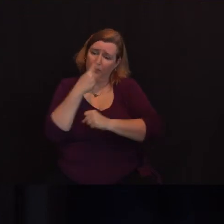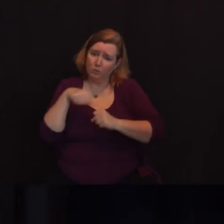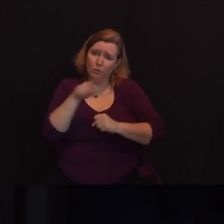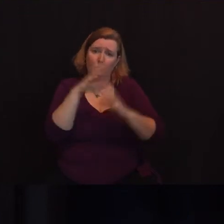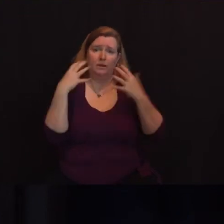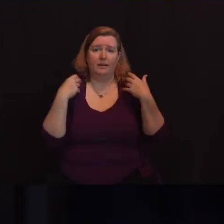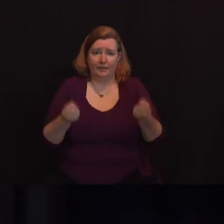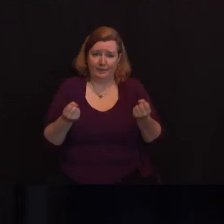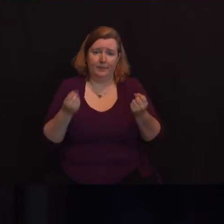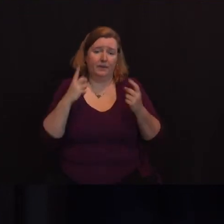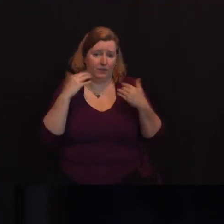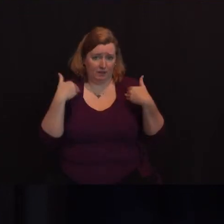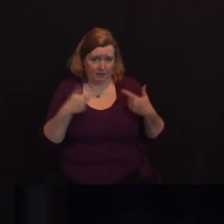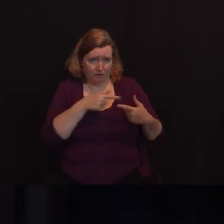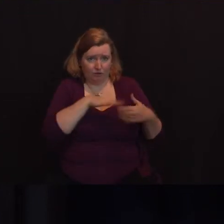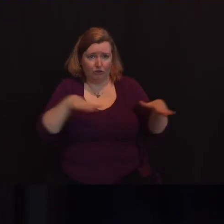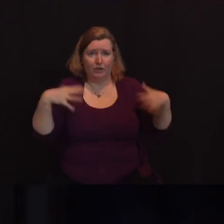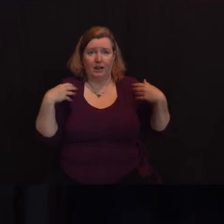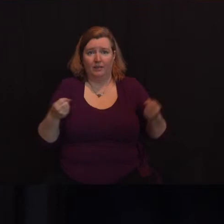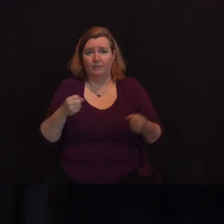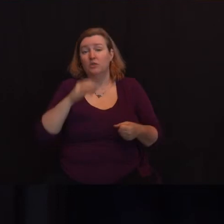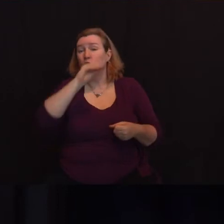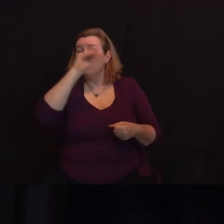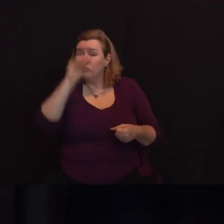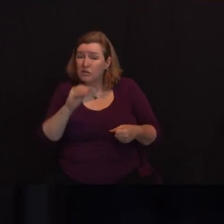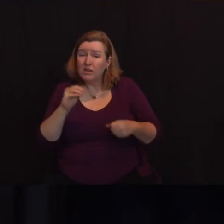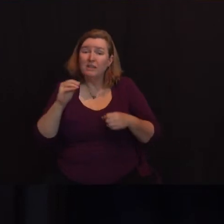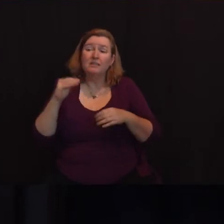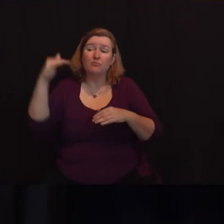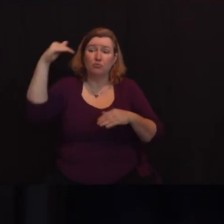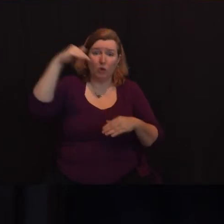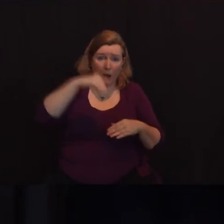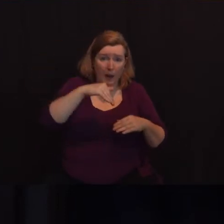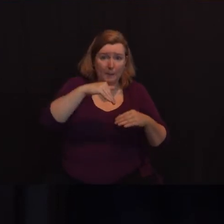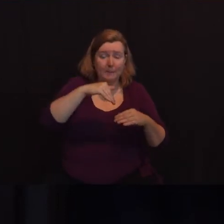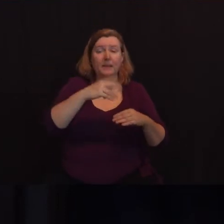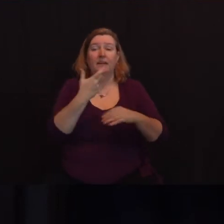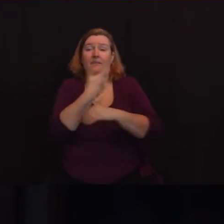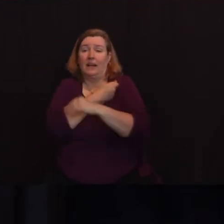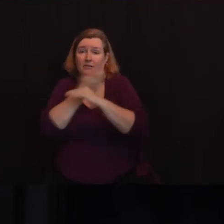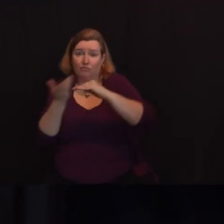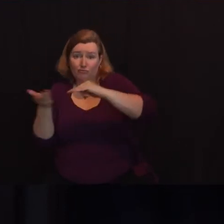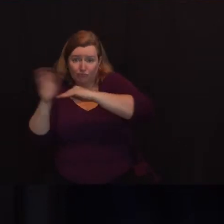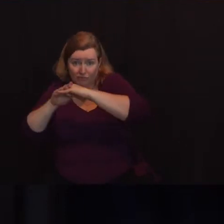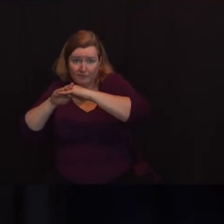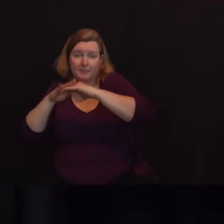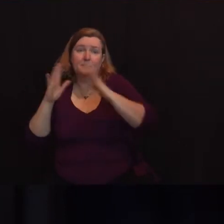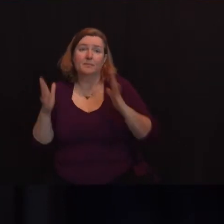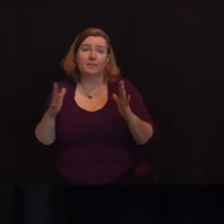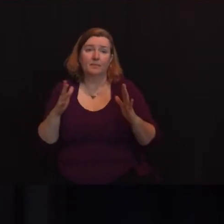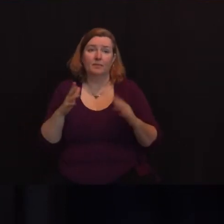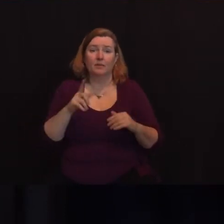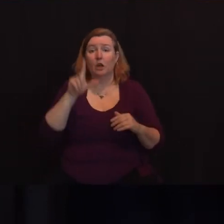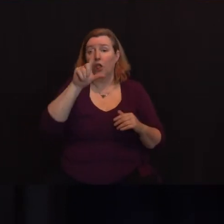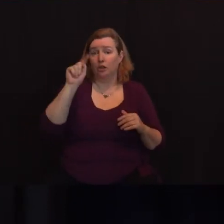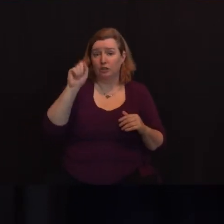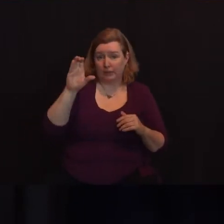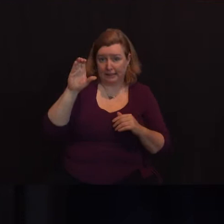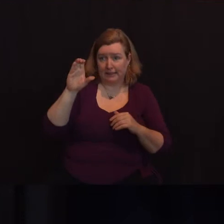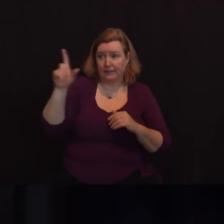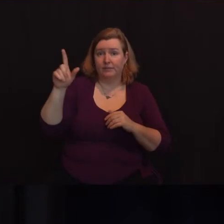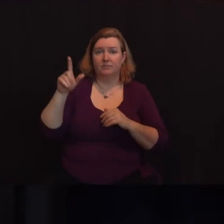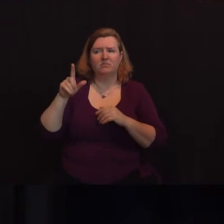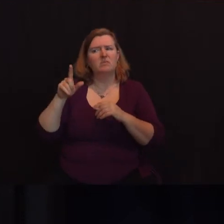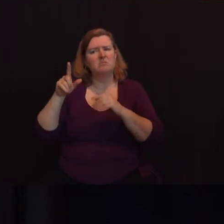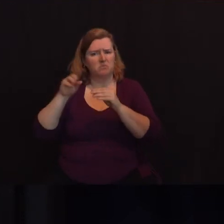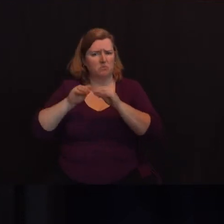the decline, vaccinations increasing, and a reduction in outbreaks at long-term care facilities, the department is taking steps